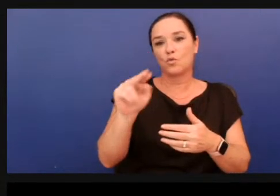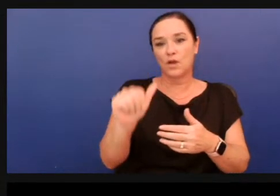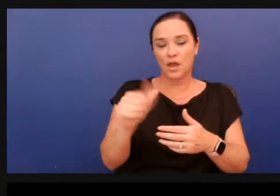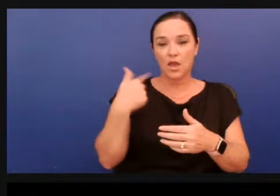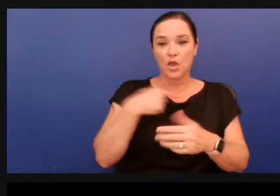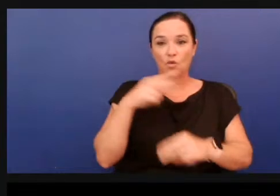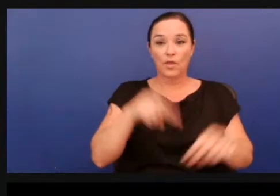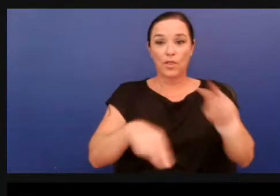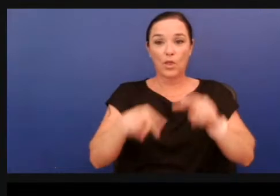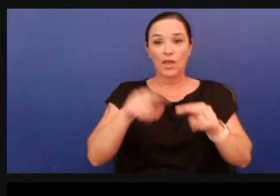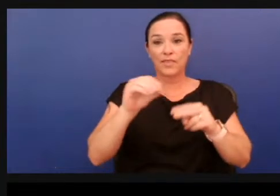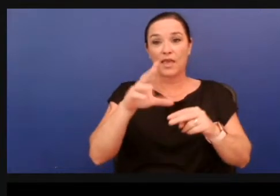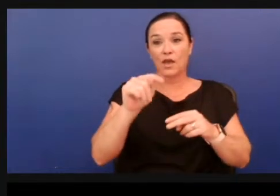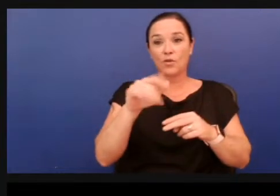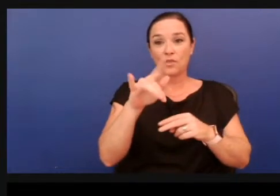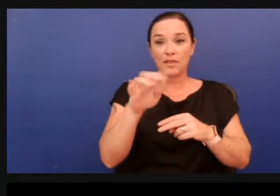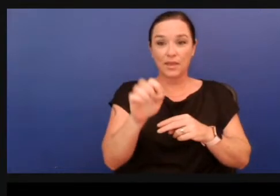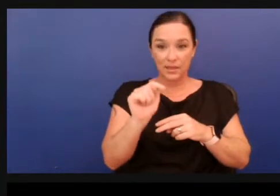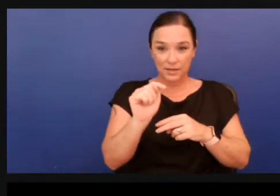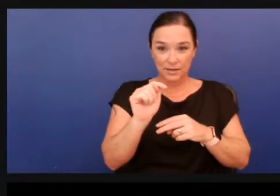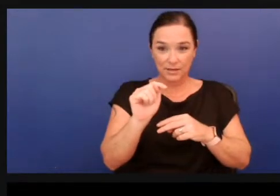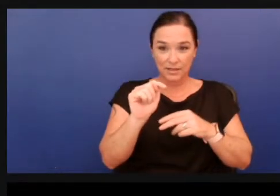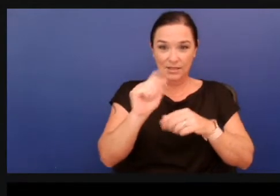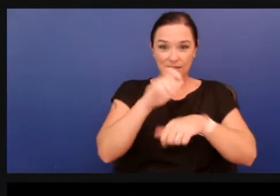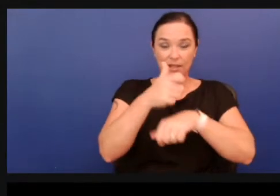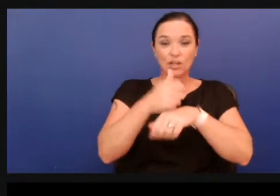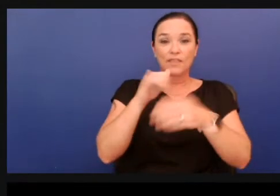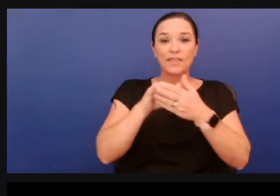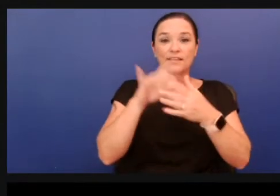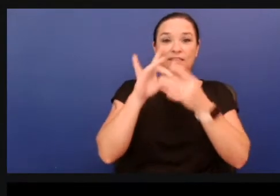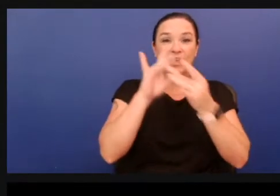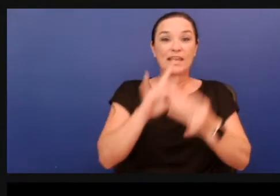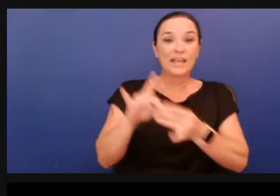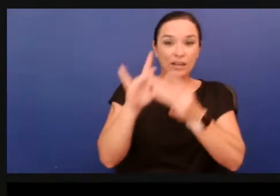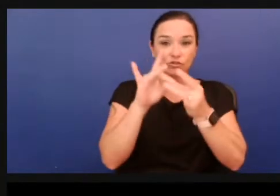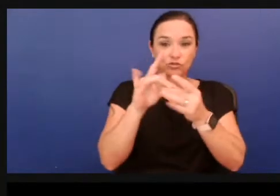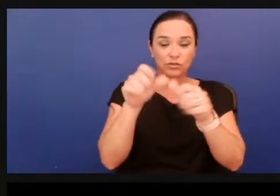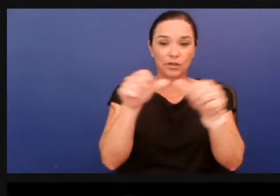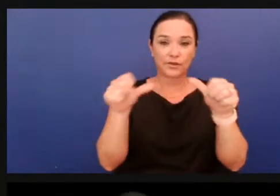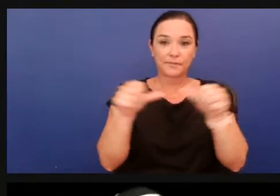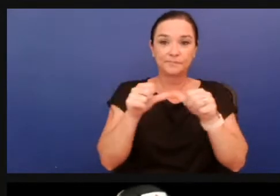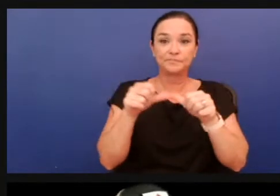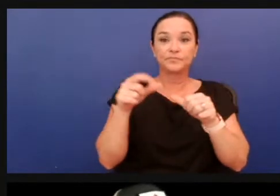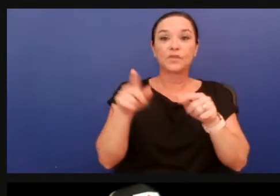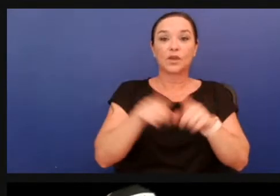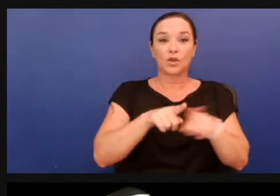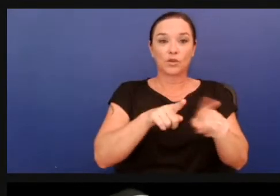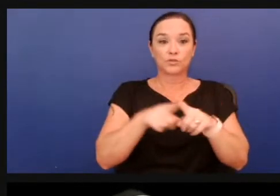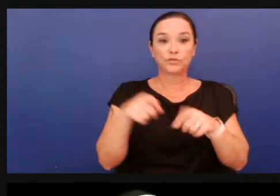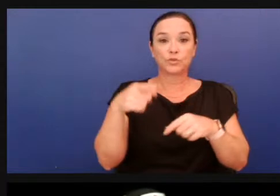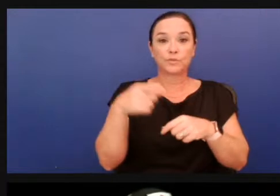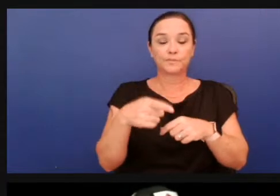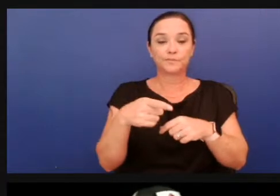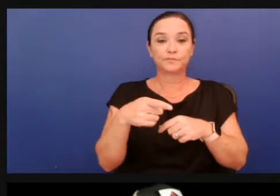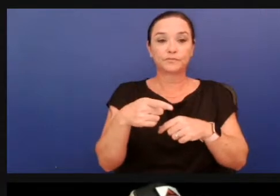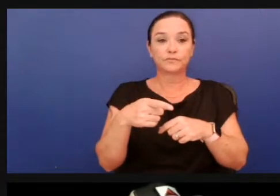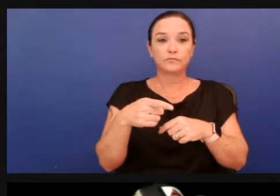outlet station. That's right in that connector area. And it also,